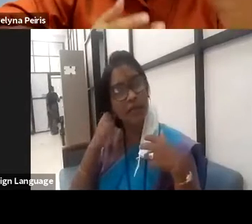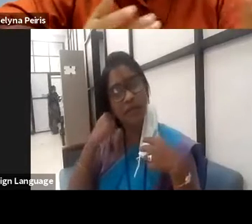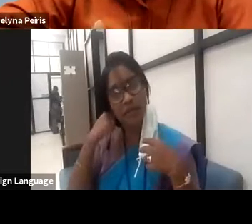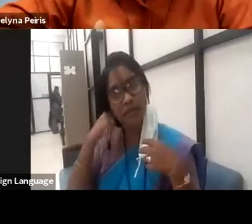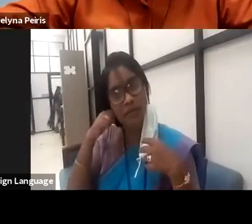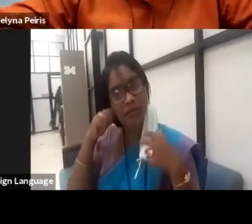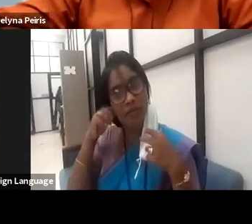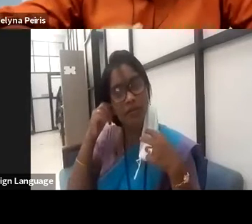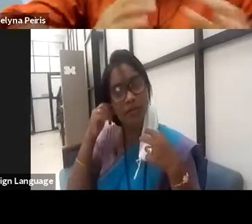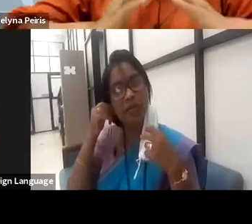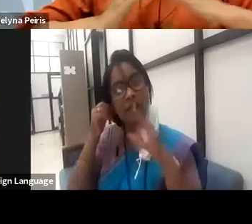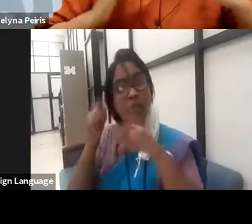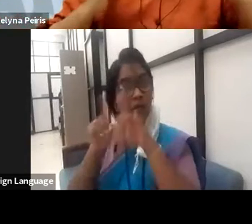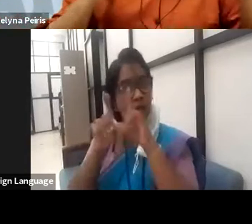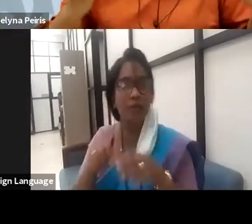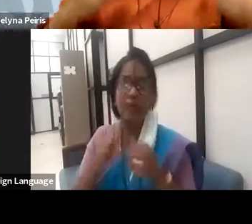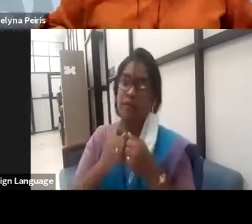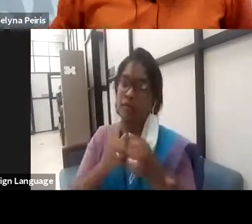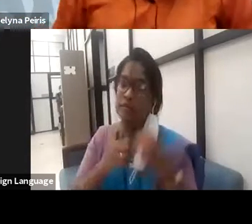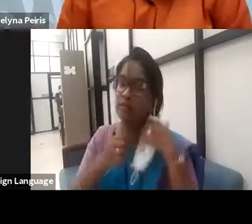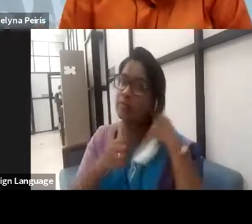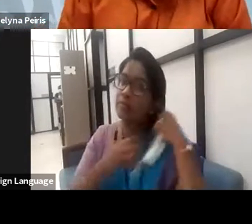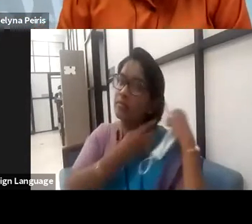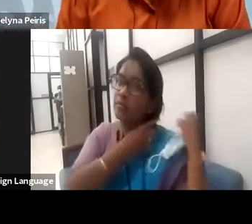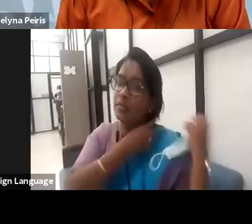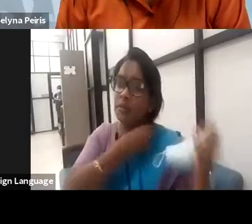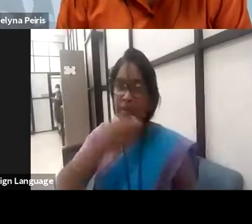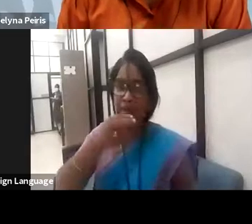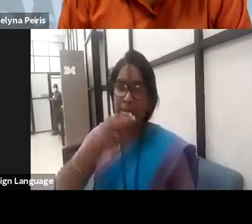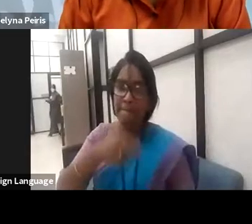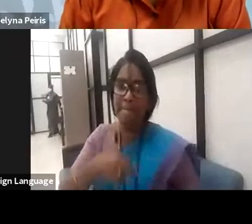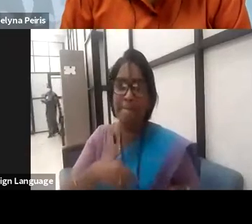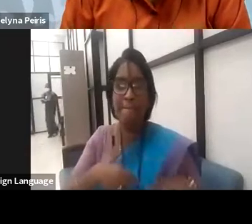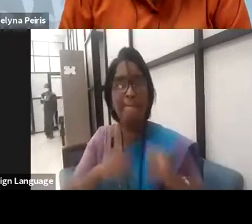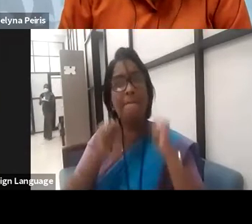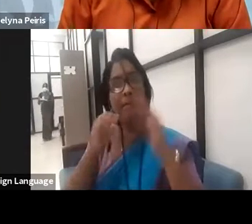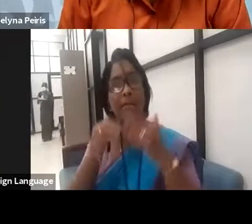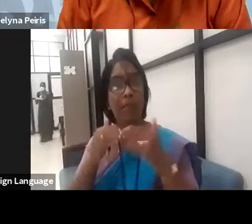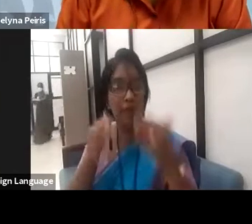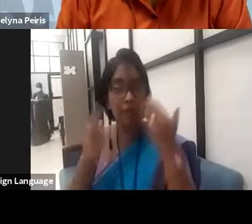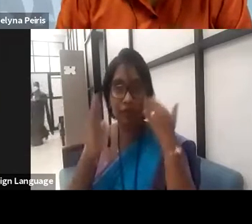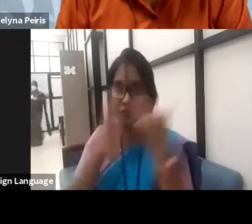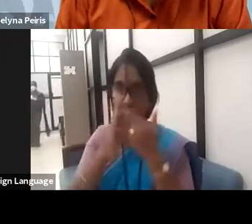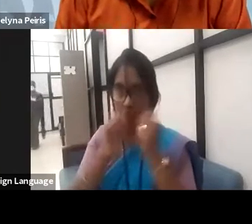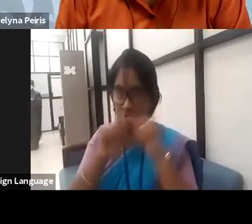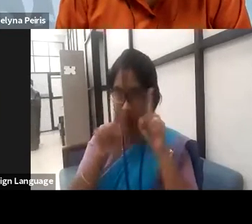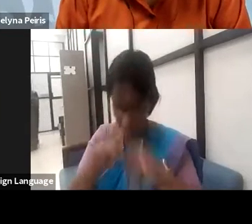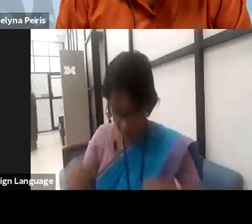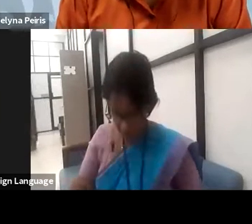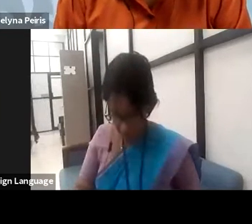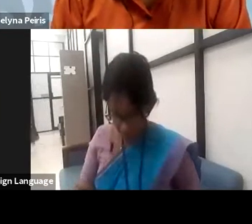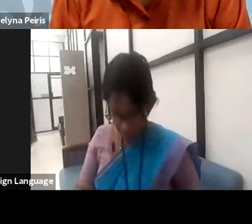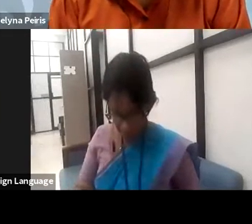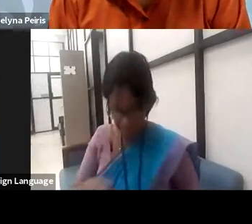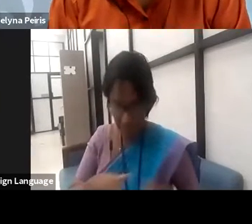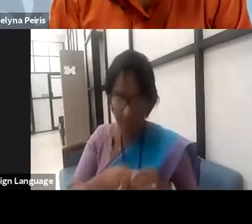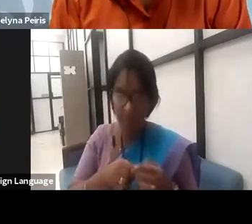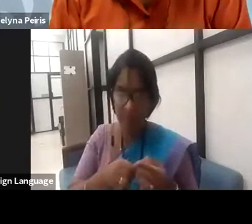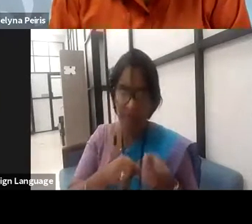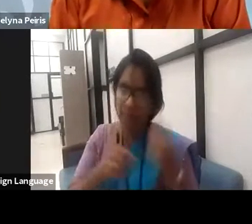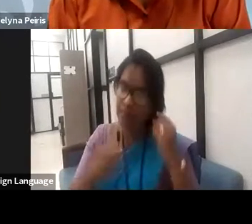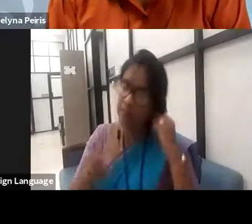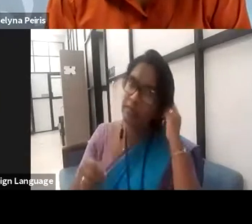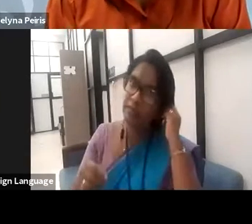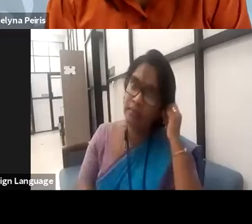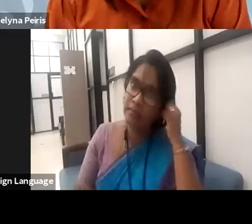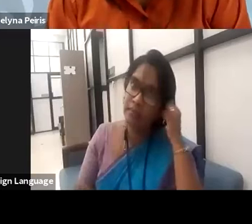our business. So now, in answering your question directly, Denver, so with COVID, it